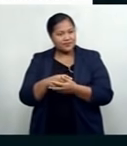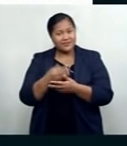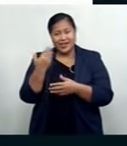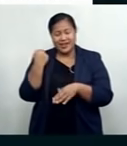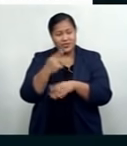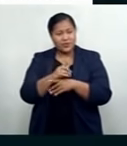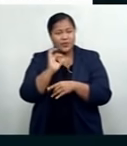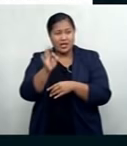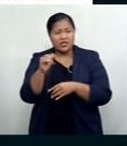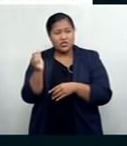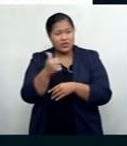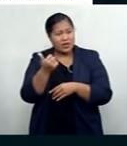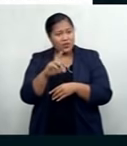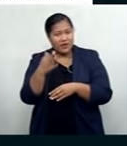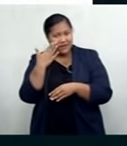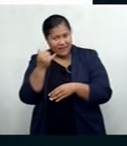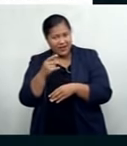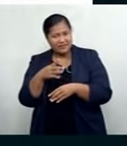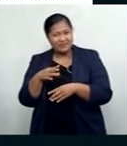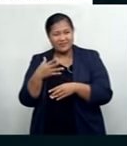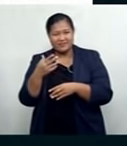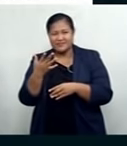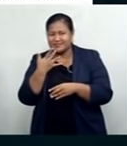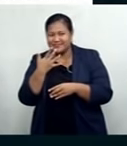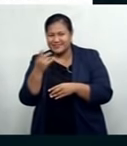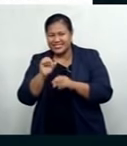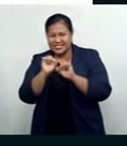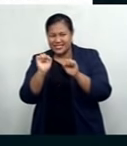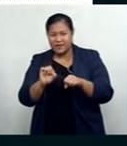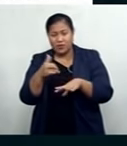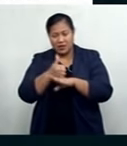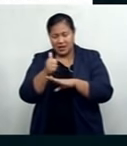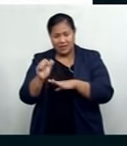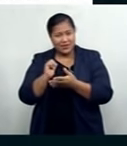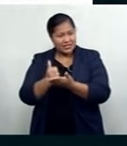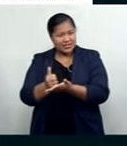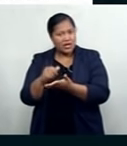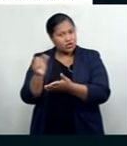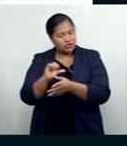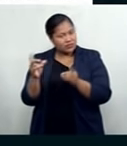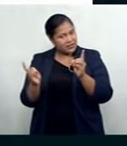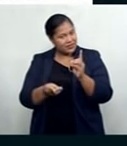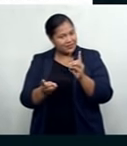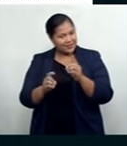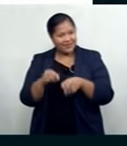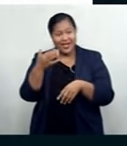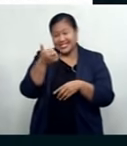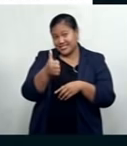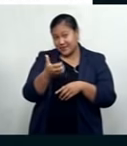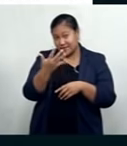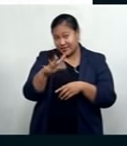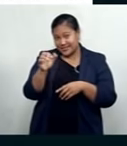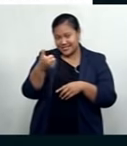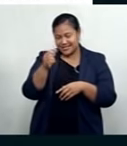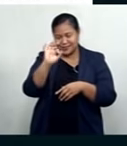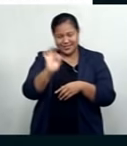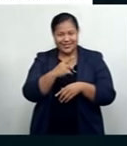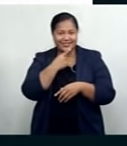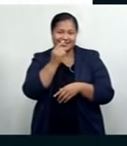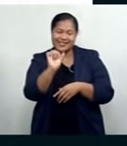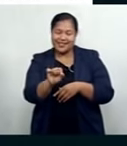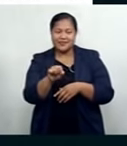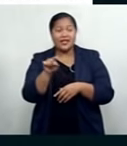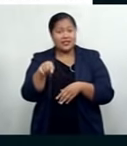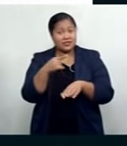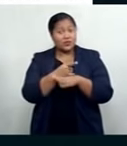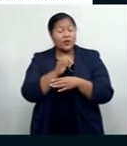we asked, should anyone found cheating the system for government assistance be charged? 56% answered yes. This week we are